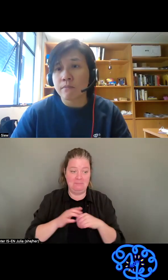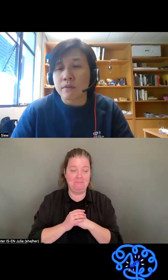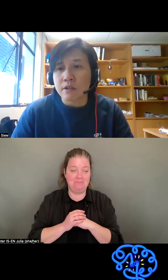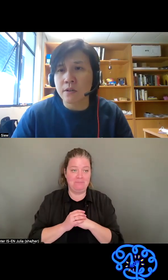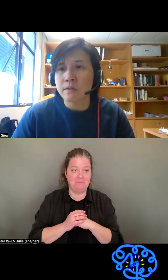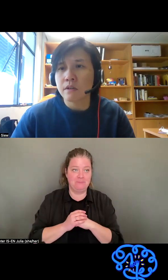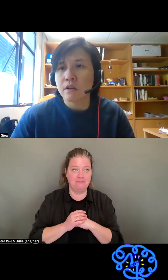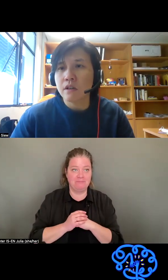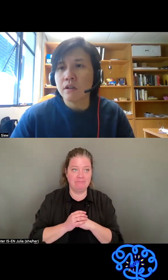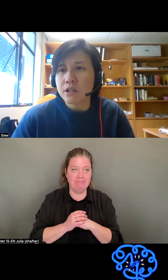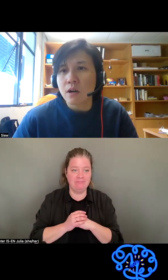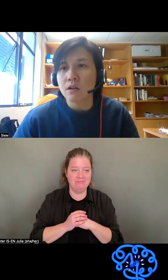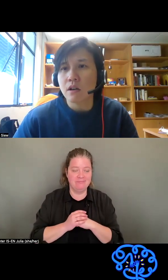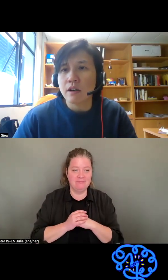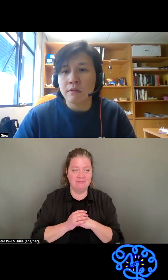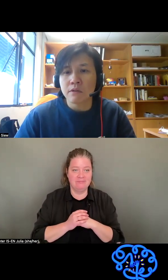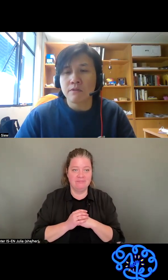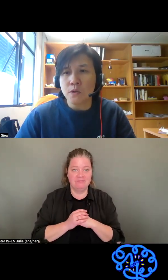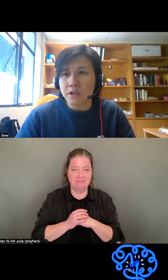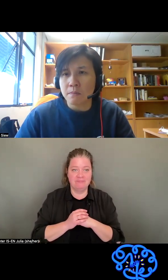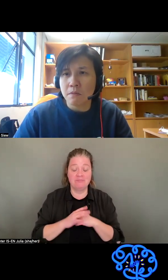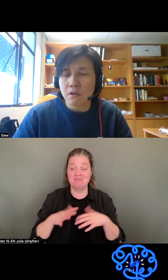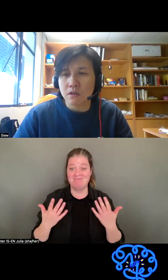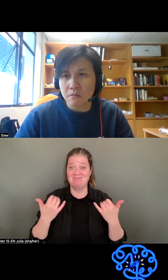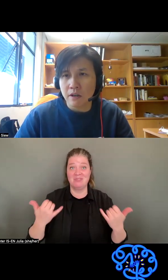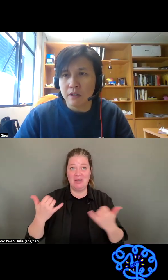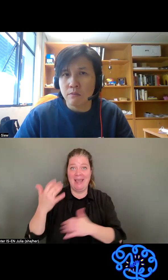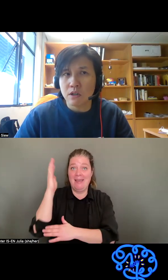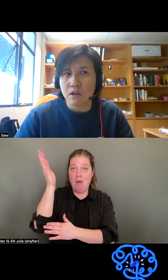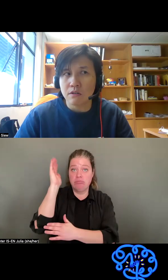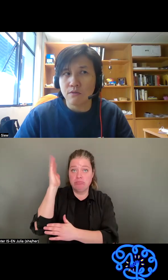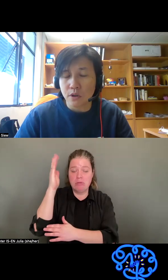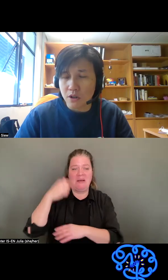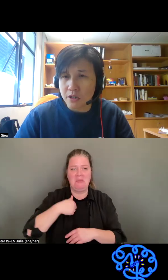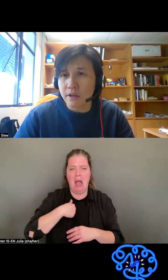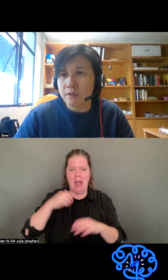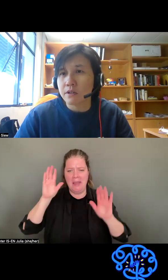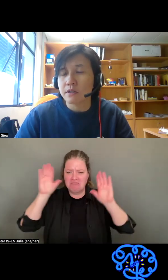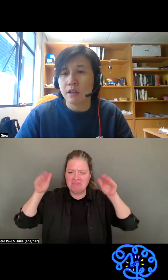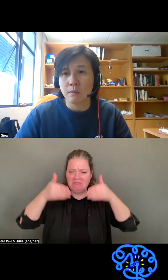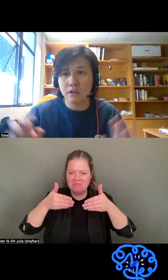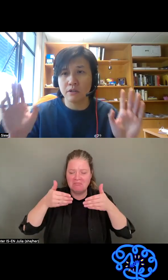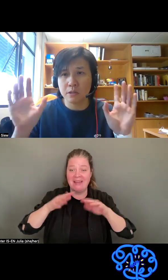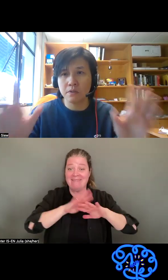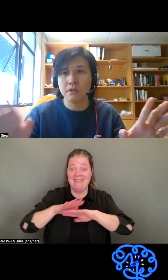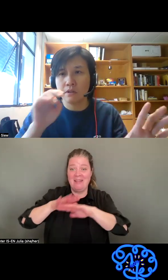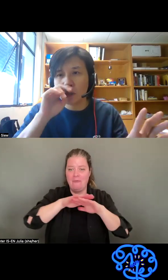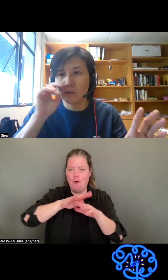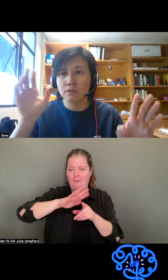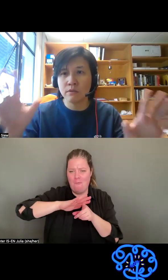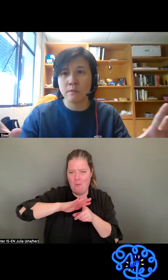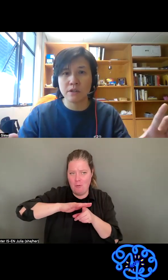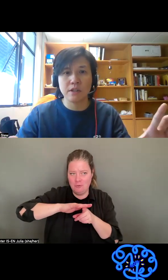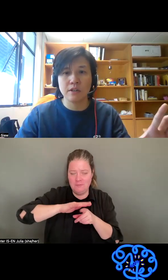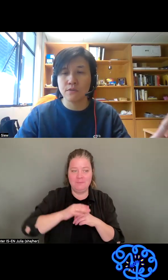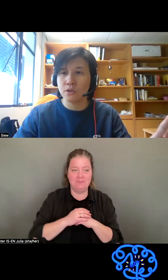Um, so in this talk, I will focus a bit more on my work on phonological networks, and I wanted to just put these